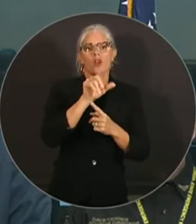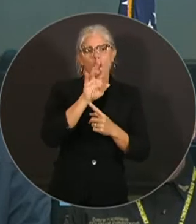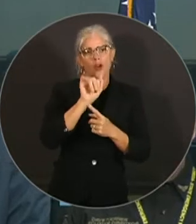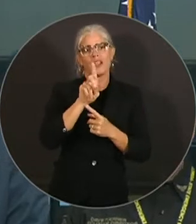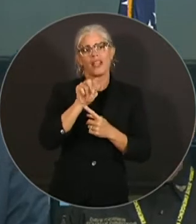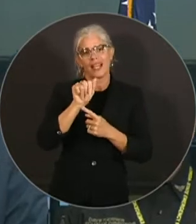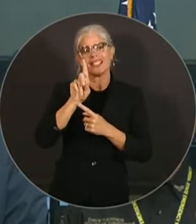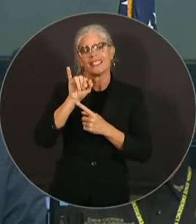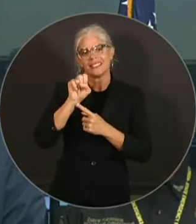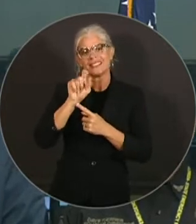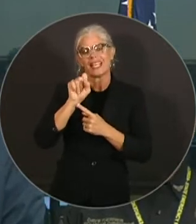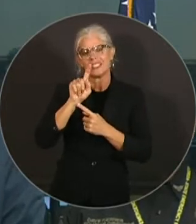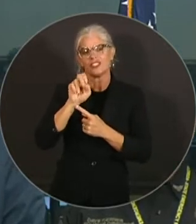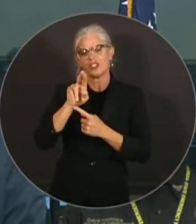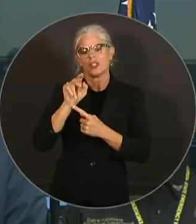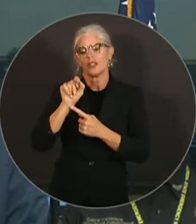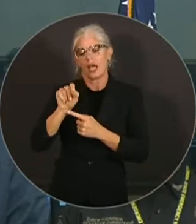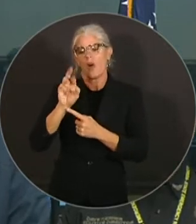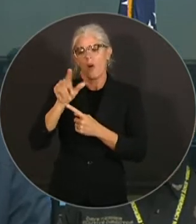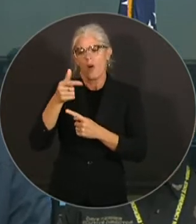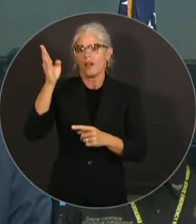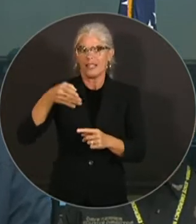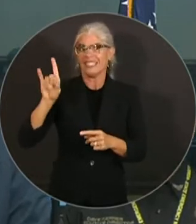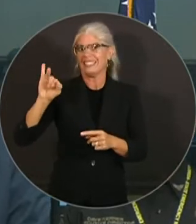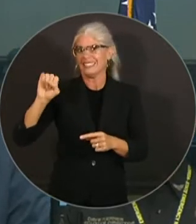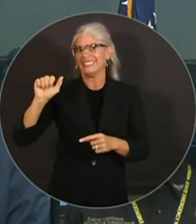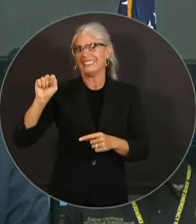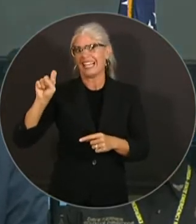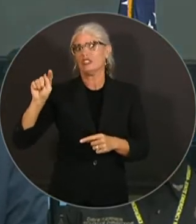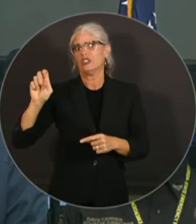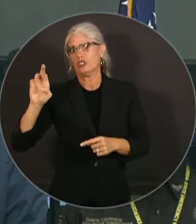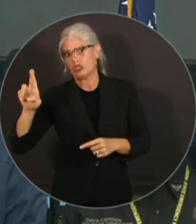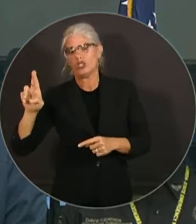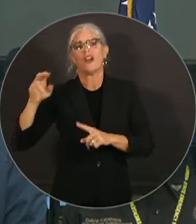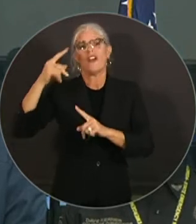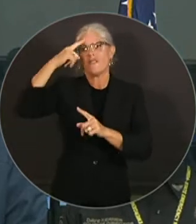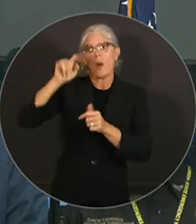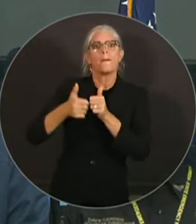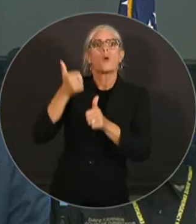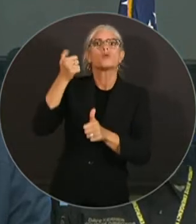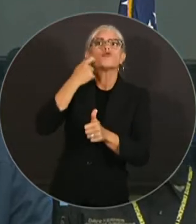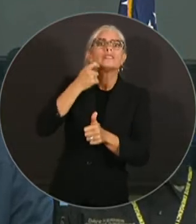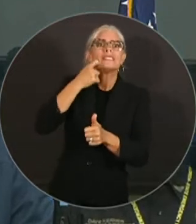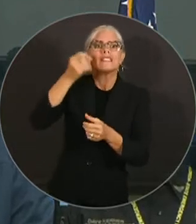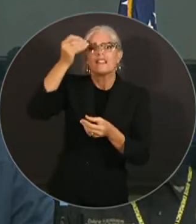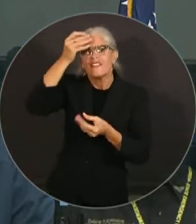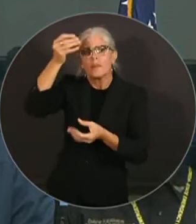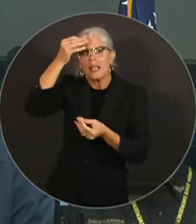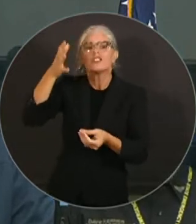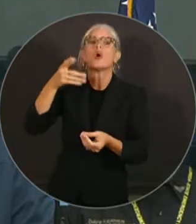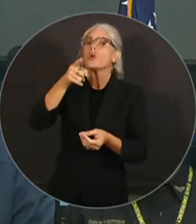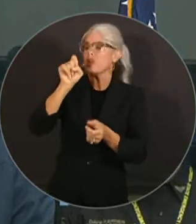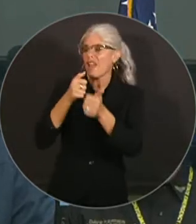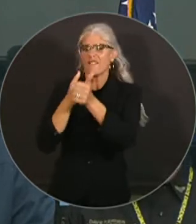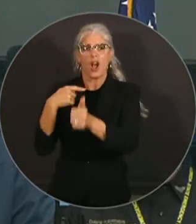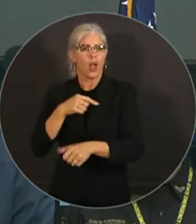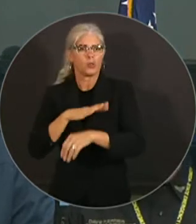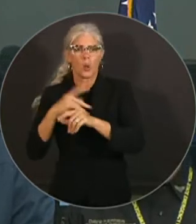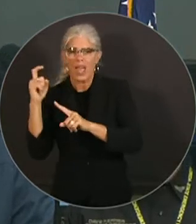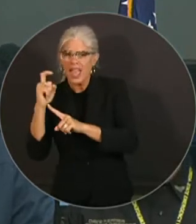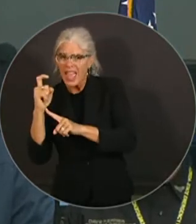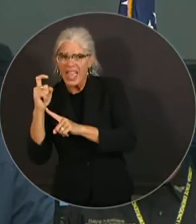floridadisaster.org/updates. Please make sure for all of the latest information you are following us on X and Instagram at